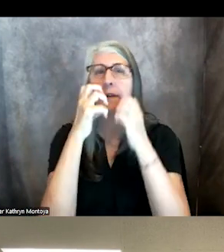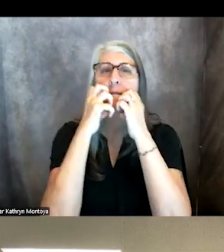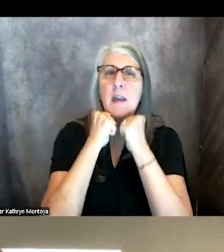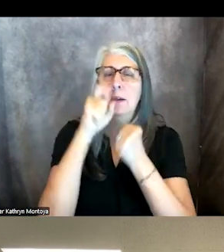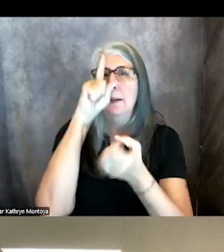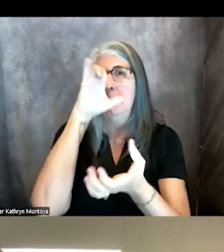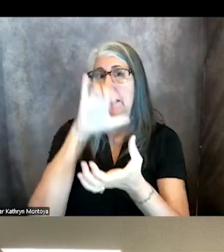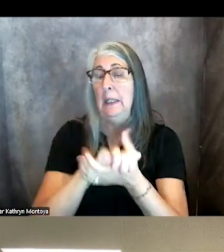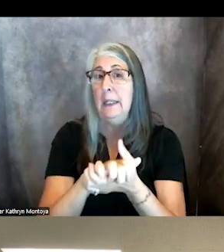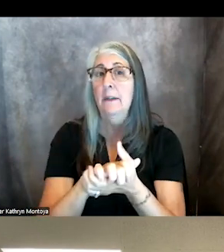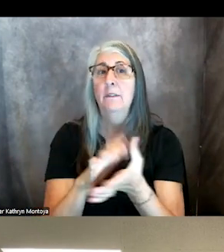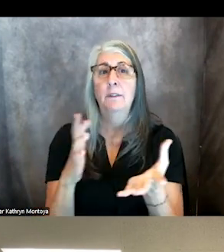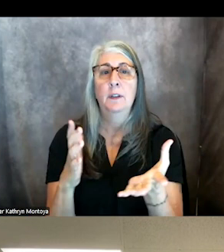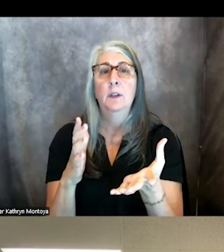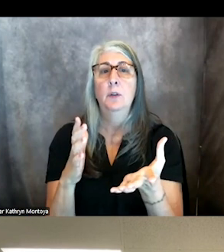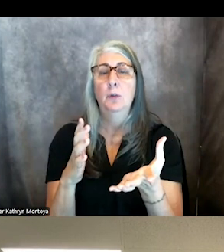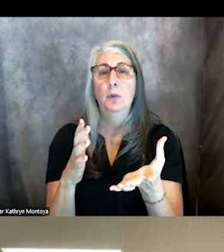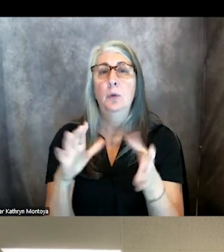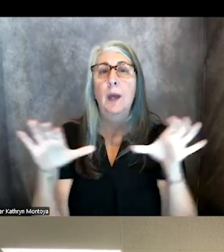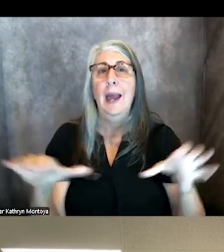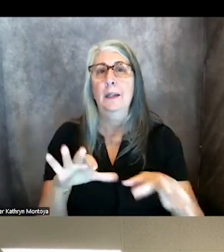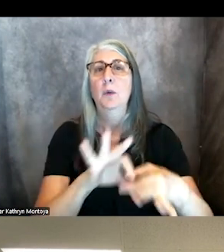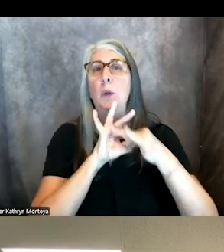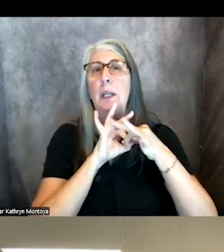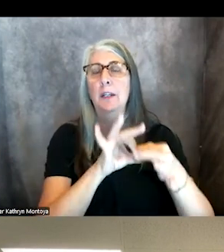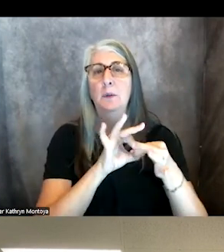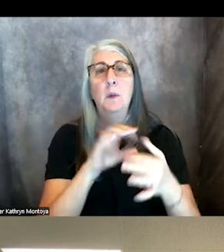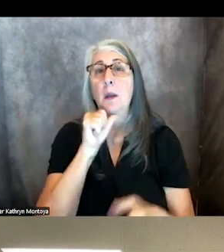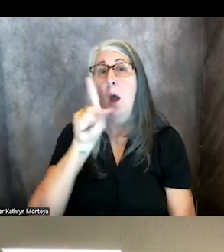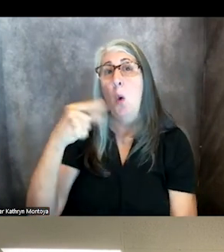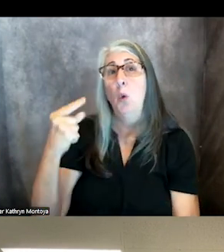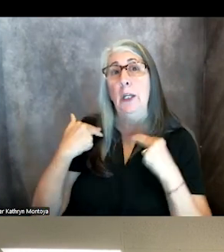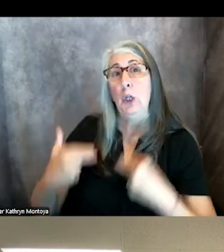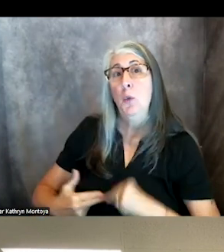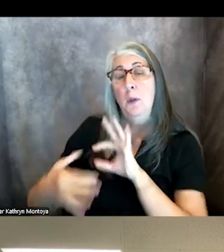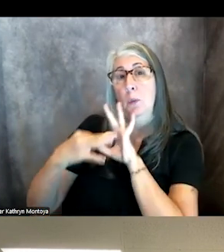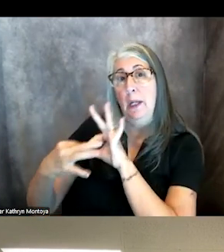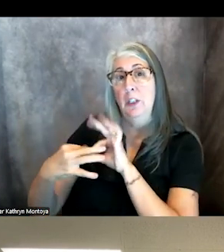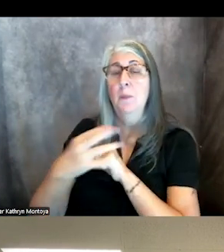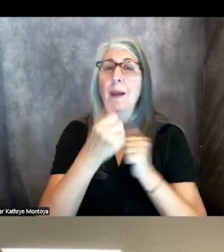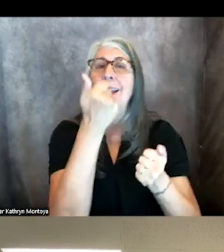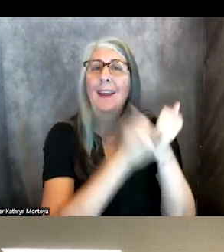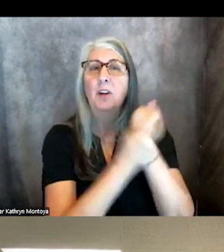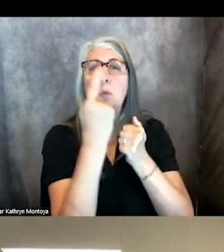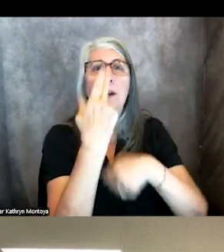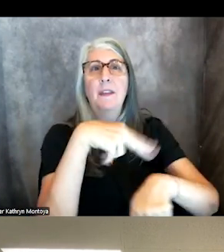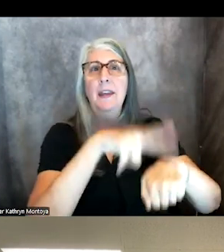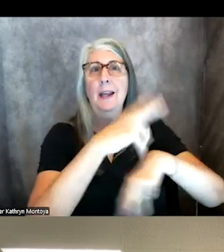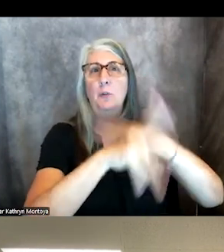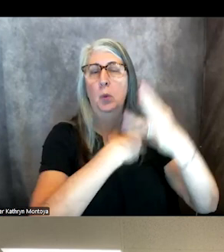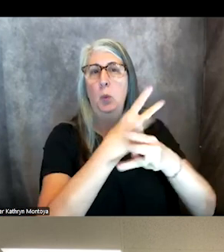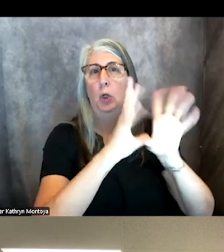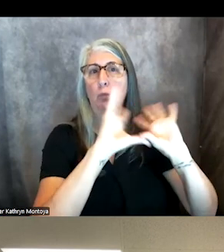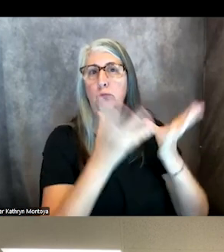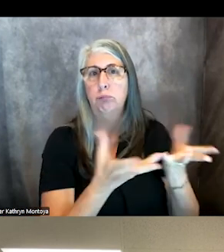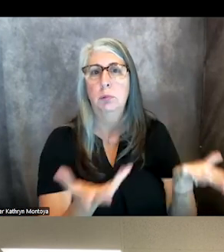ours to act in good relation, not just with one another, our human relatives, but everyone else in the natural world. And there's